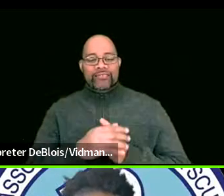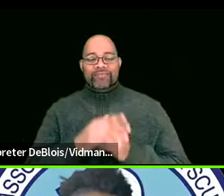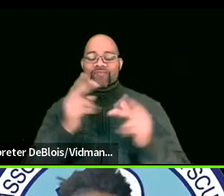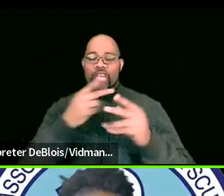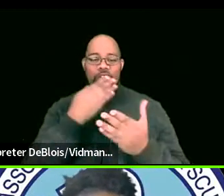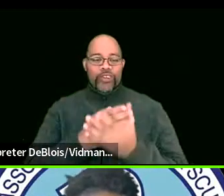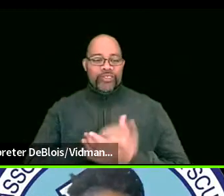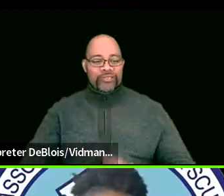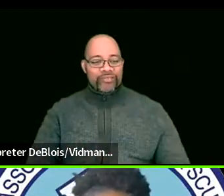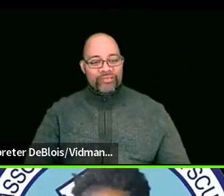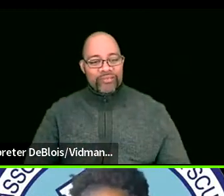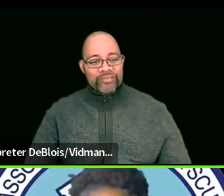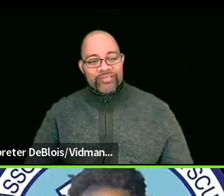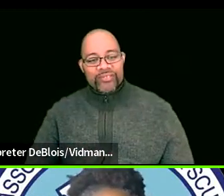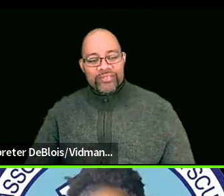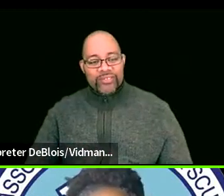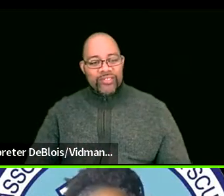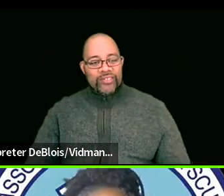good. Yes, I love